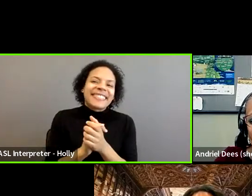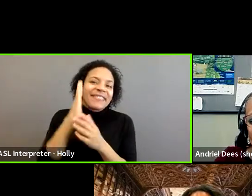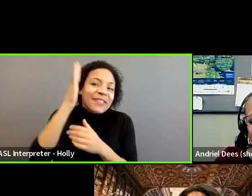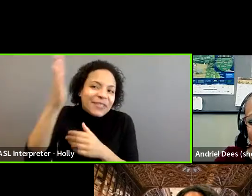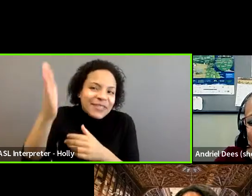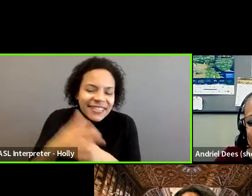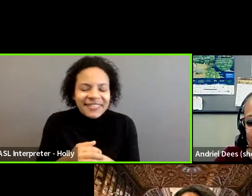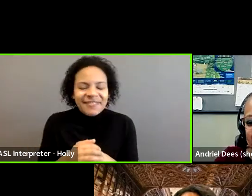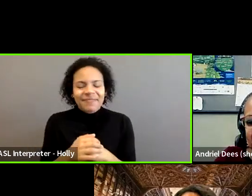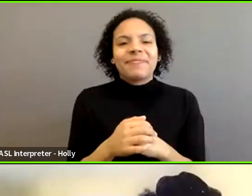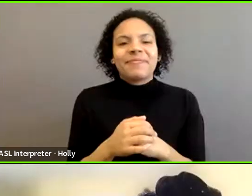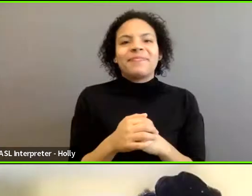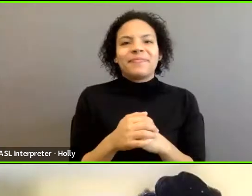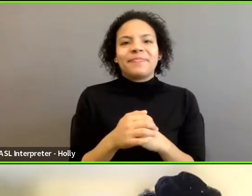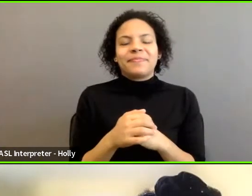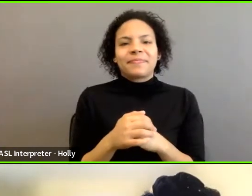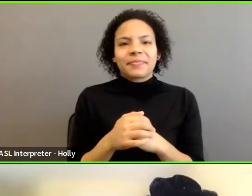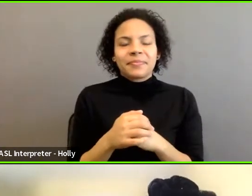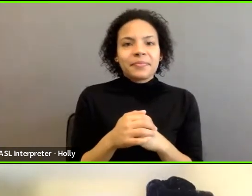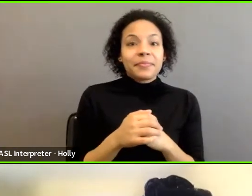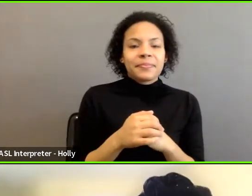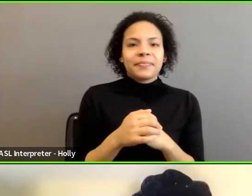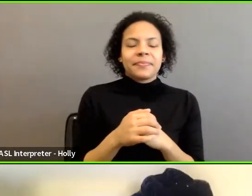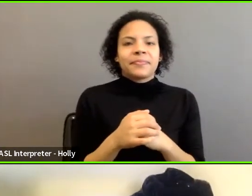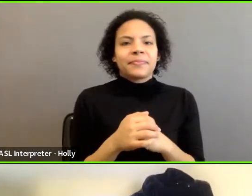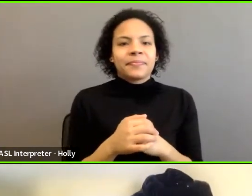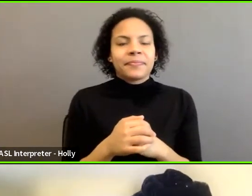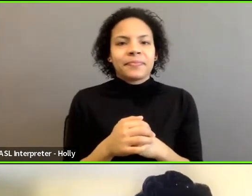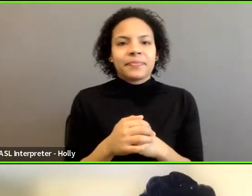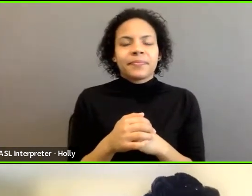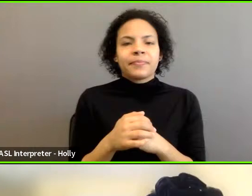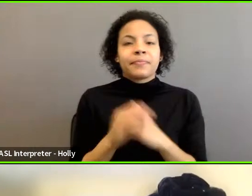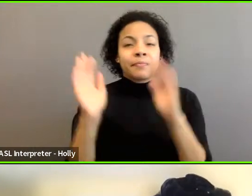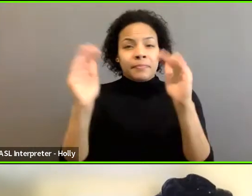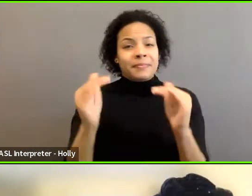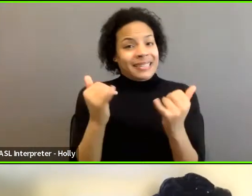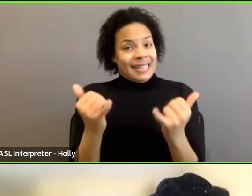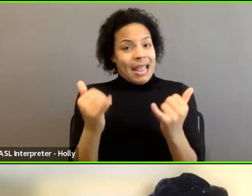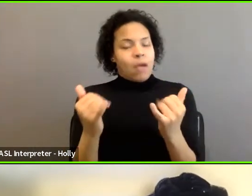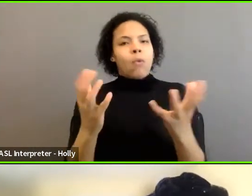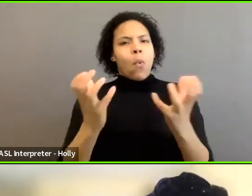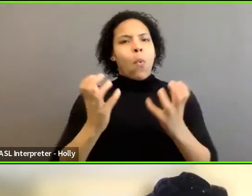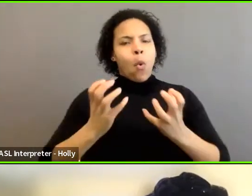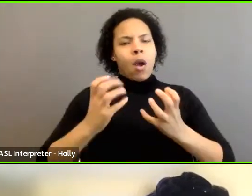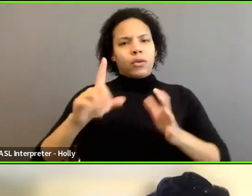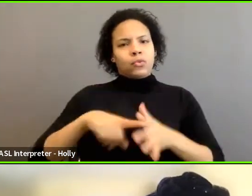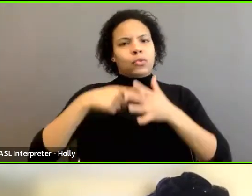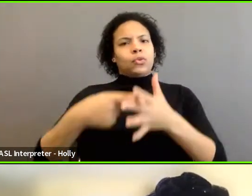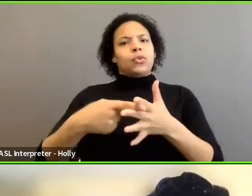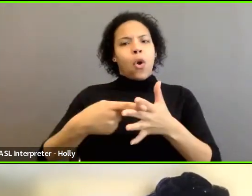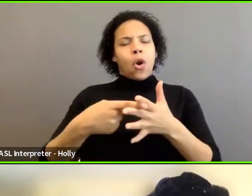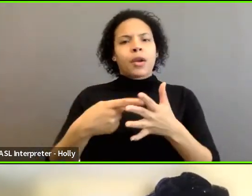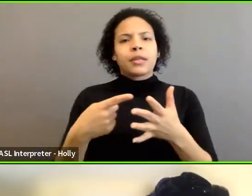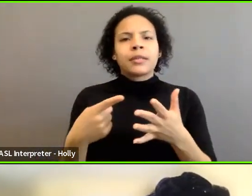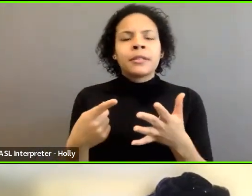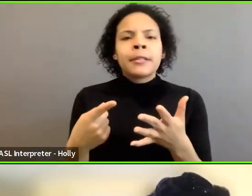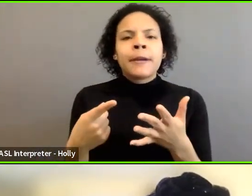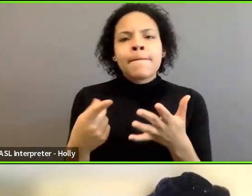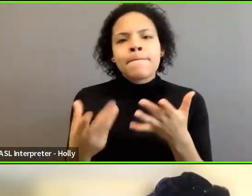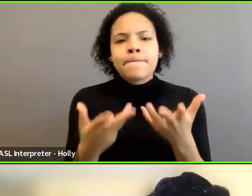We want to move a little bit into a little bit of opportunity for